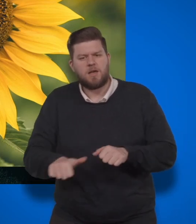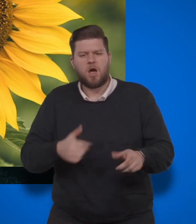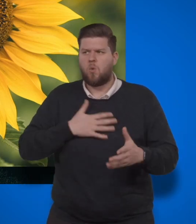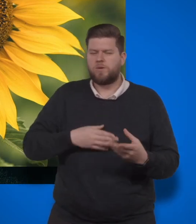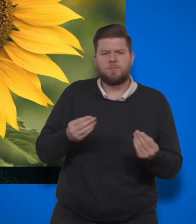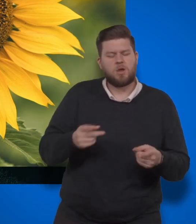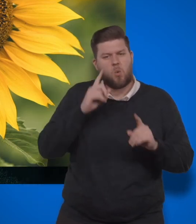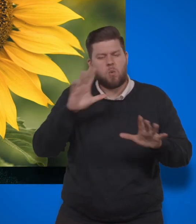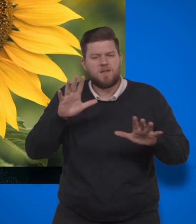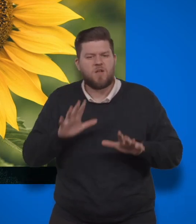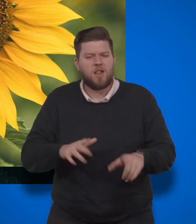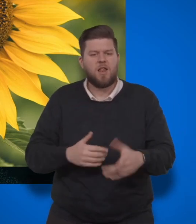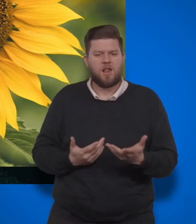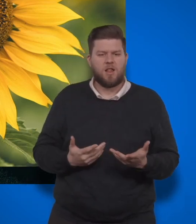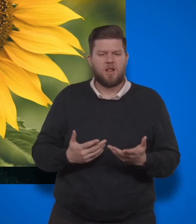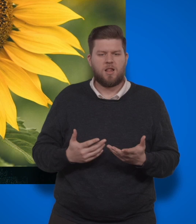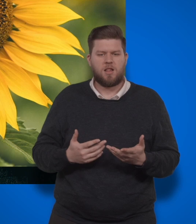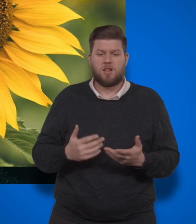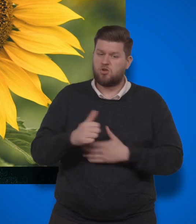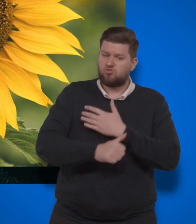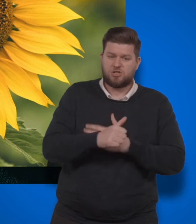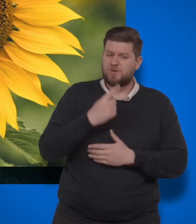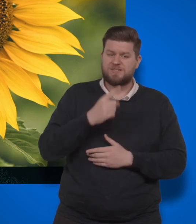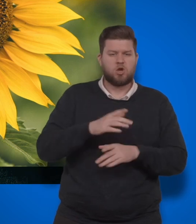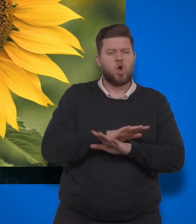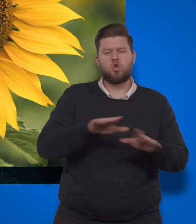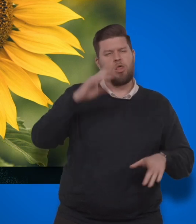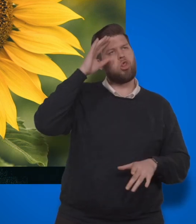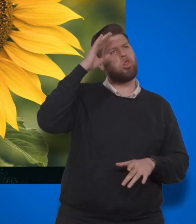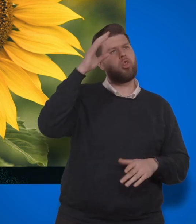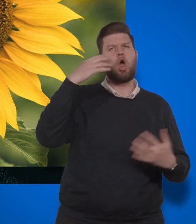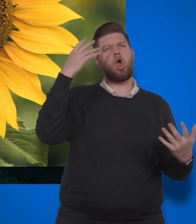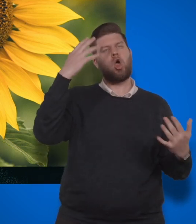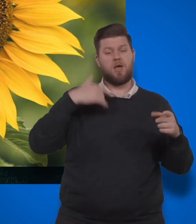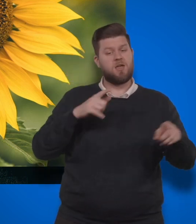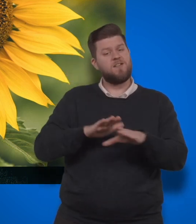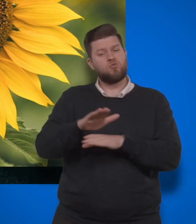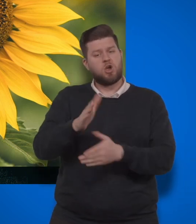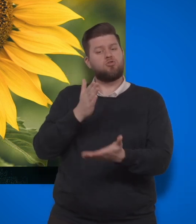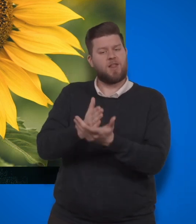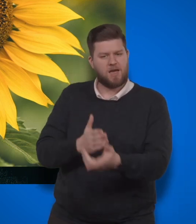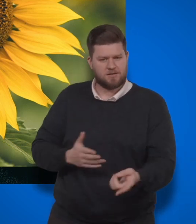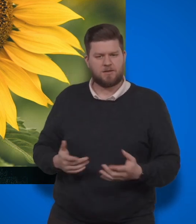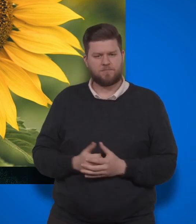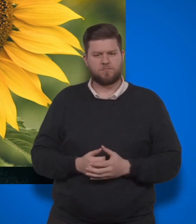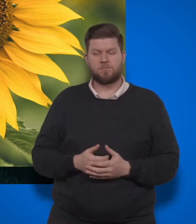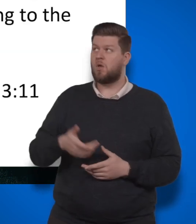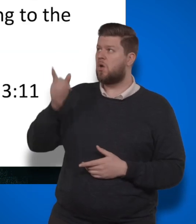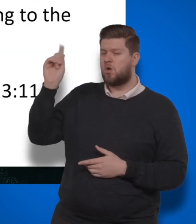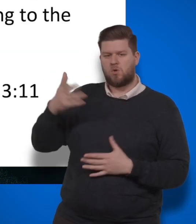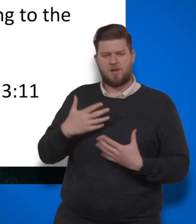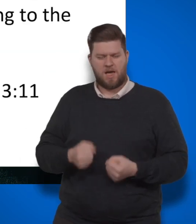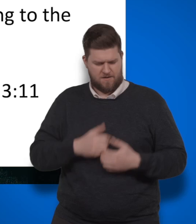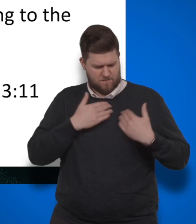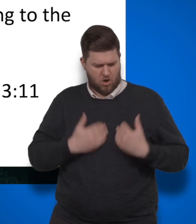Christianity says that's not a fantasy. It's future reality. God has encoded into our hearts an awareness and a deep